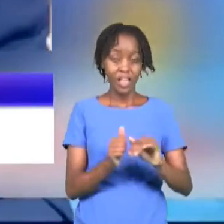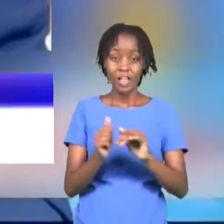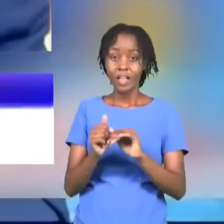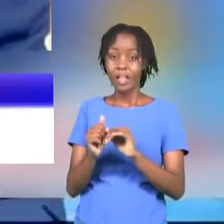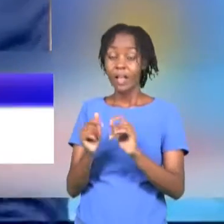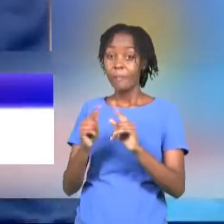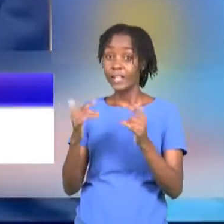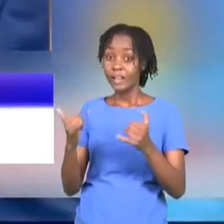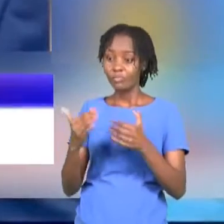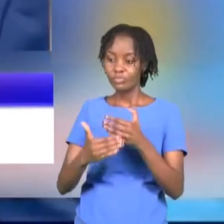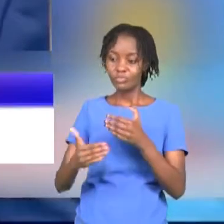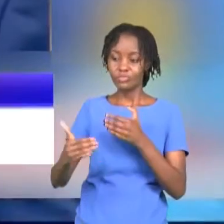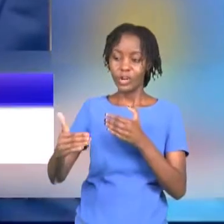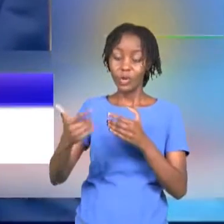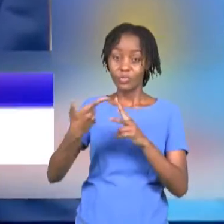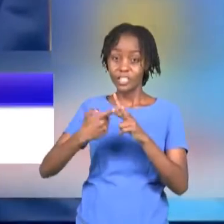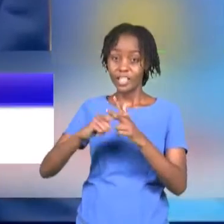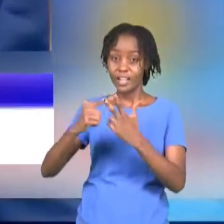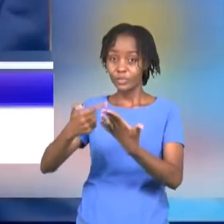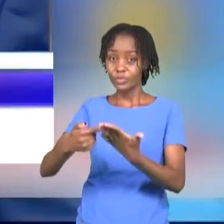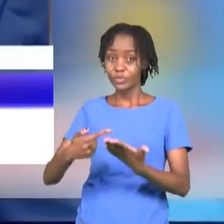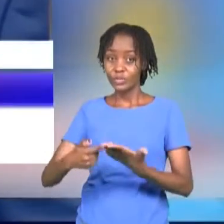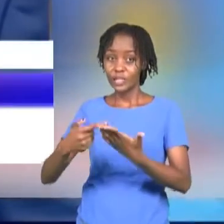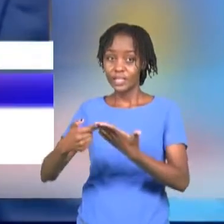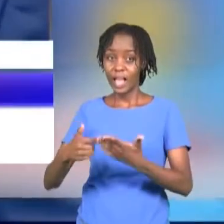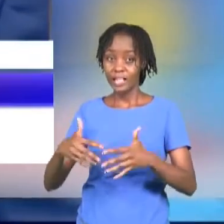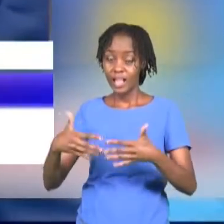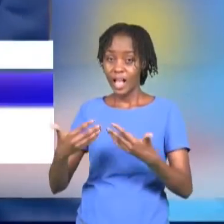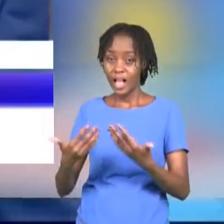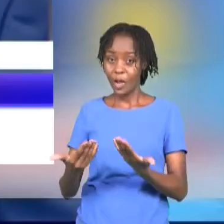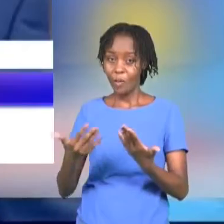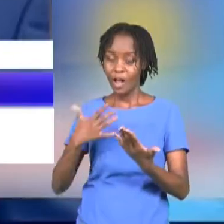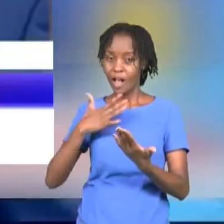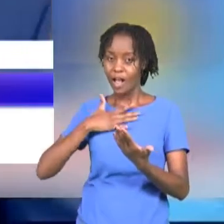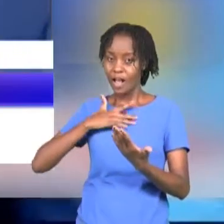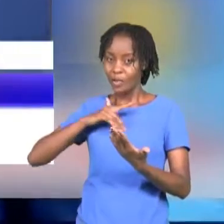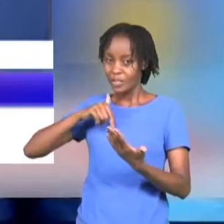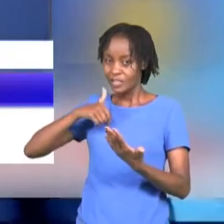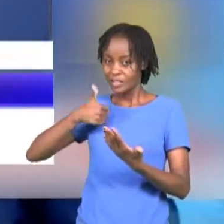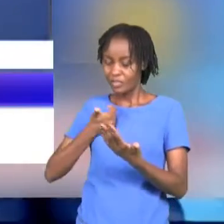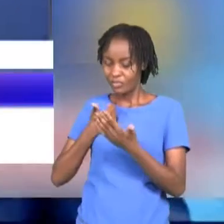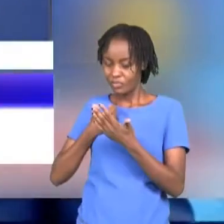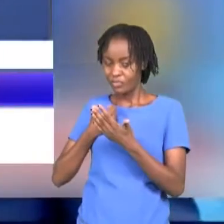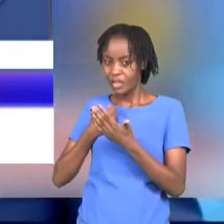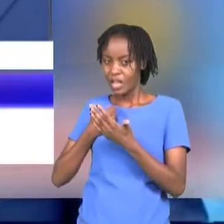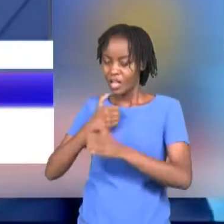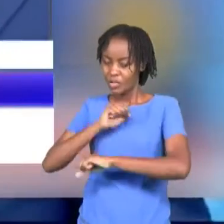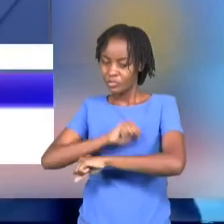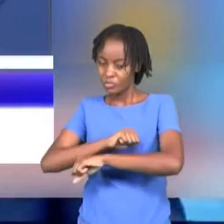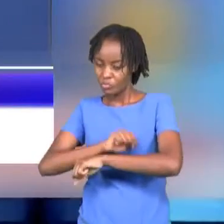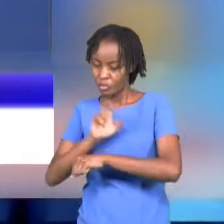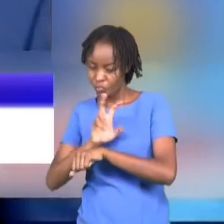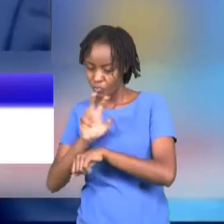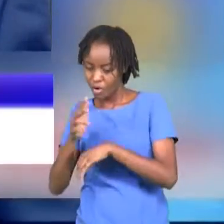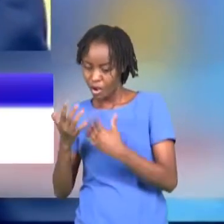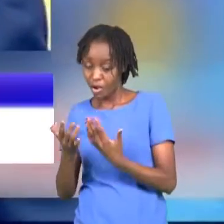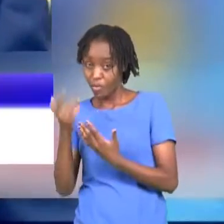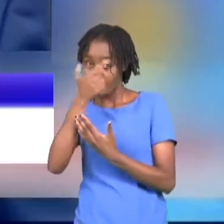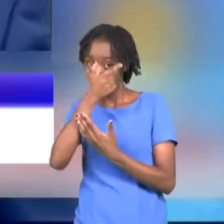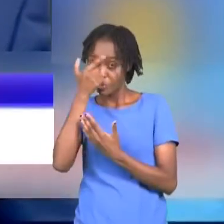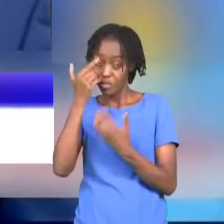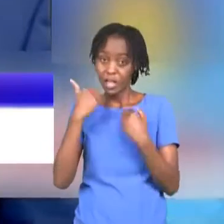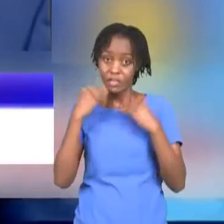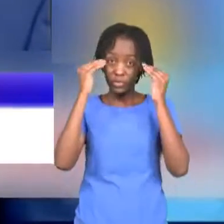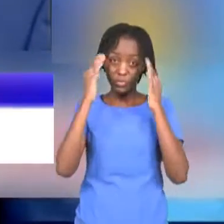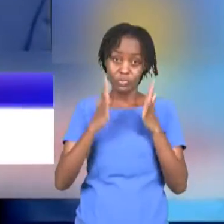we will be discussing is to monitor, how do we monitor the situation in schools where we have large numbers of students?